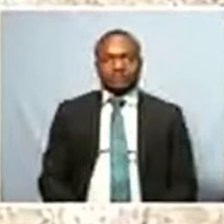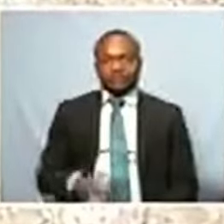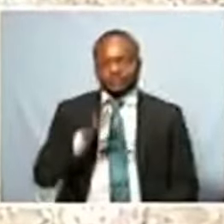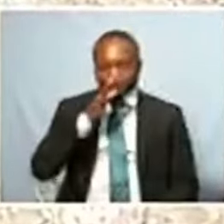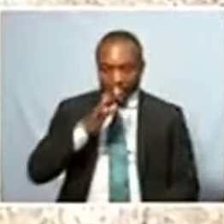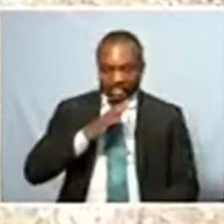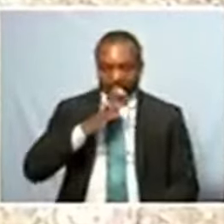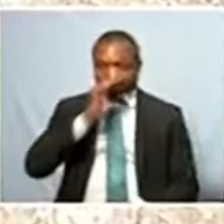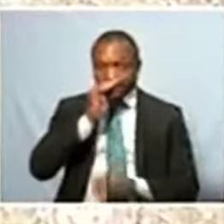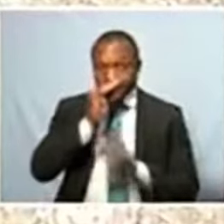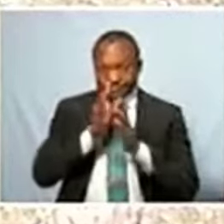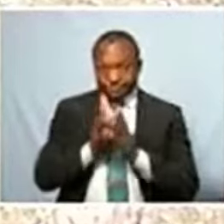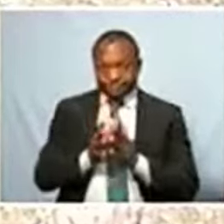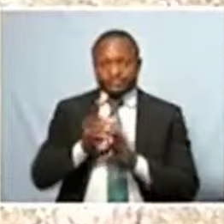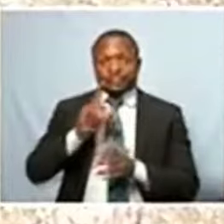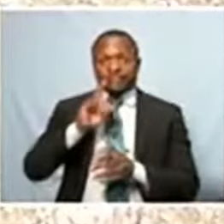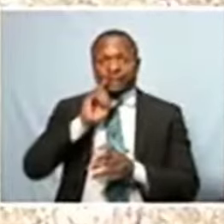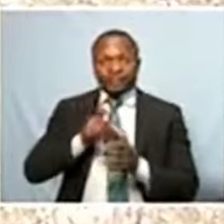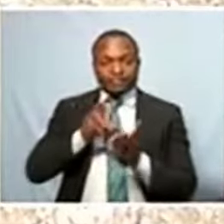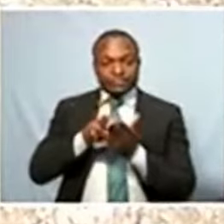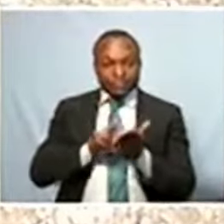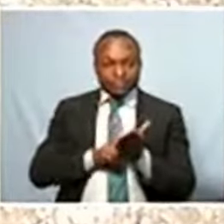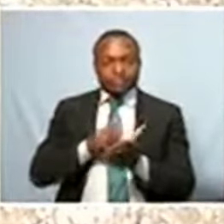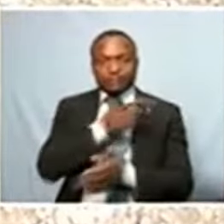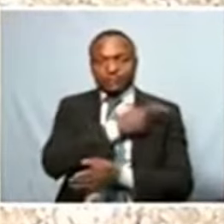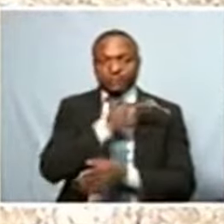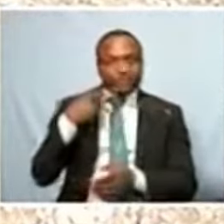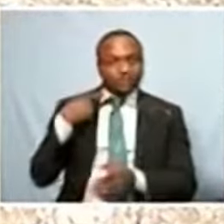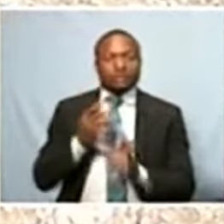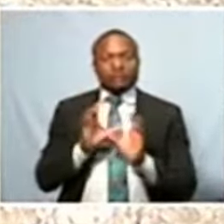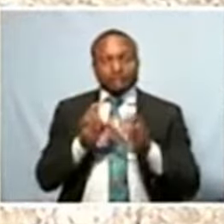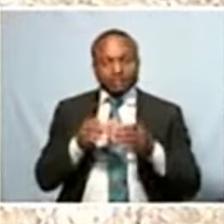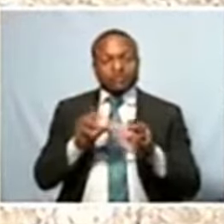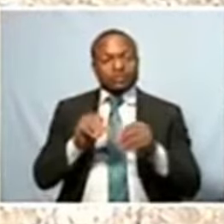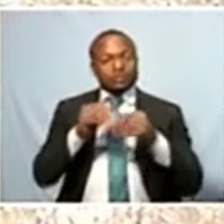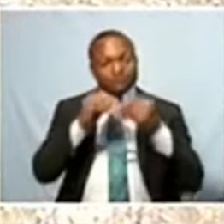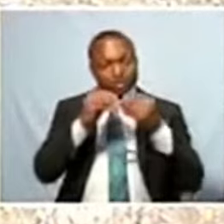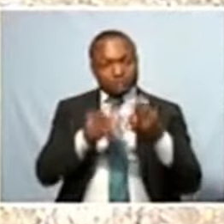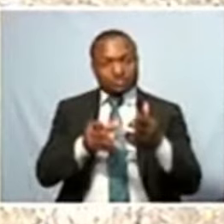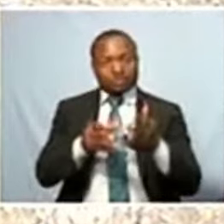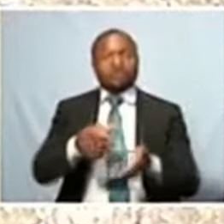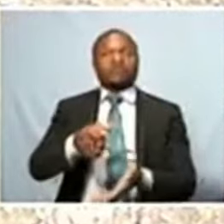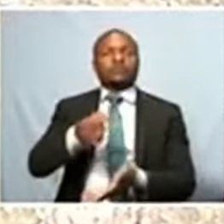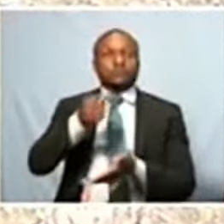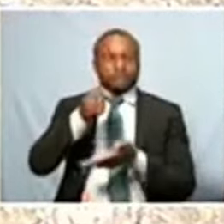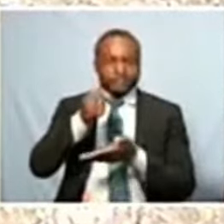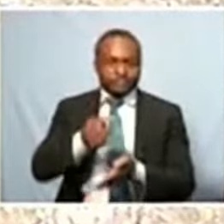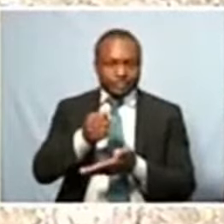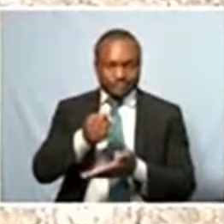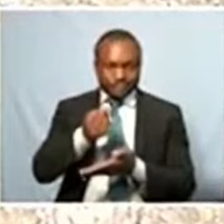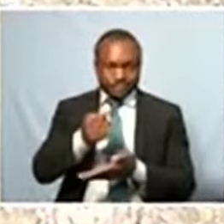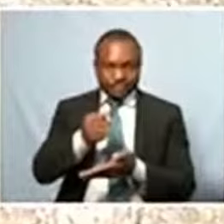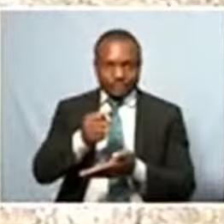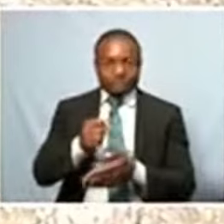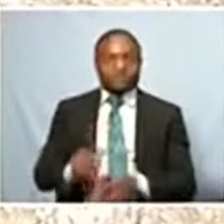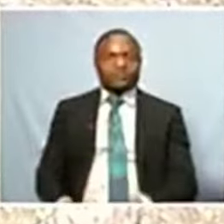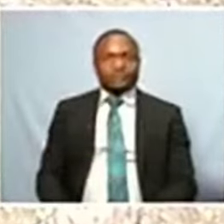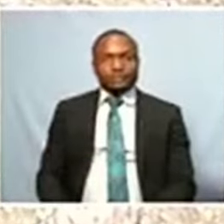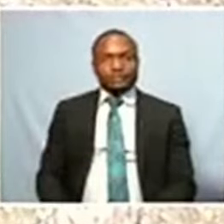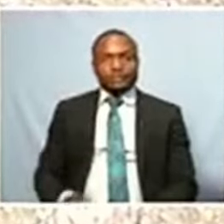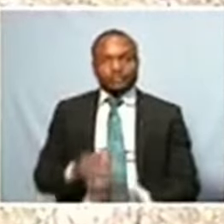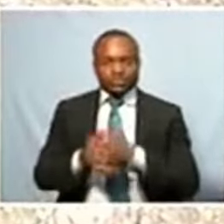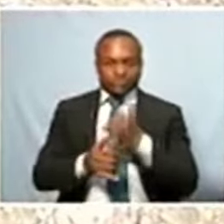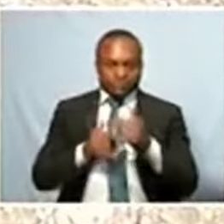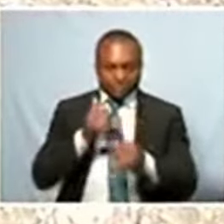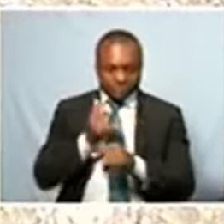Madam Speaker, I have to report to the House that a Committee of Supply on the estimates of revenue and expenditure for